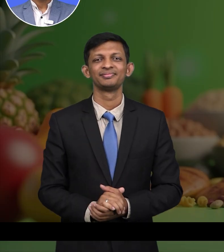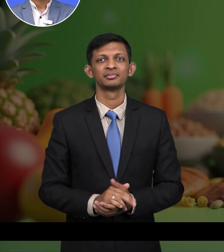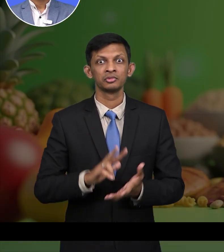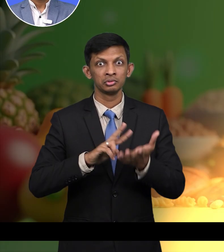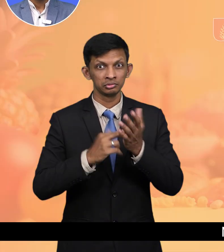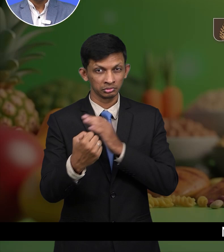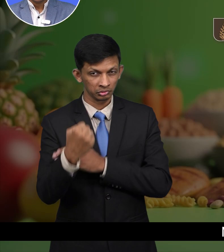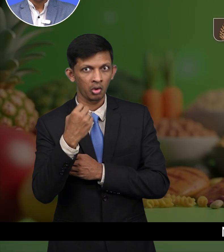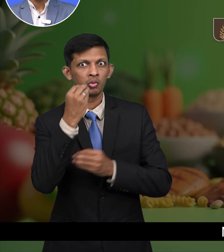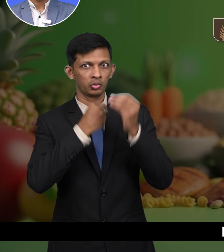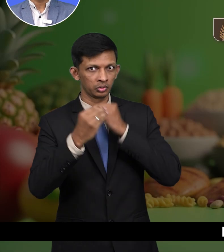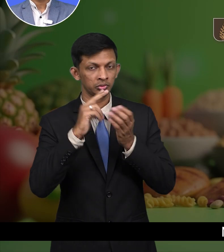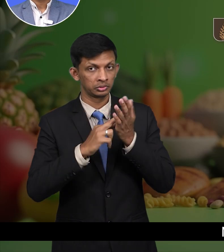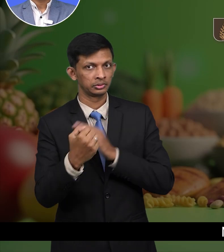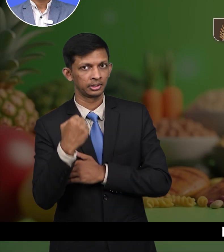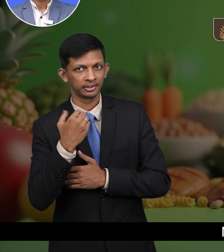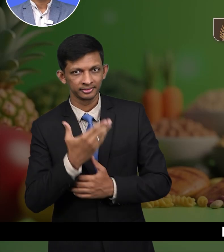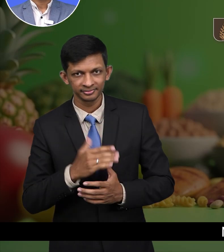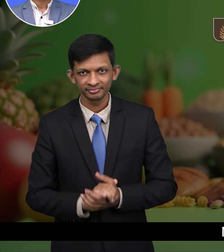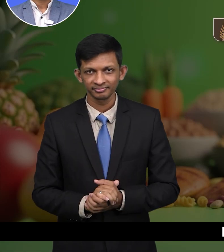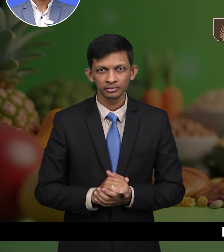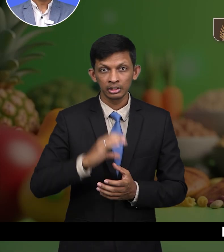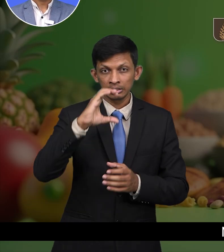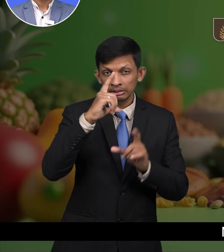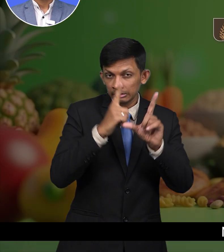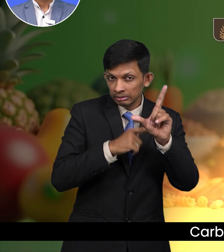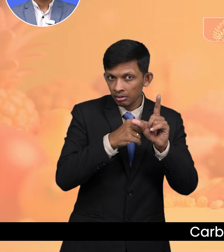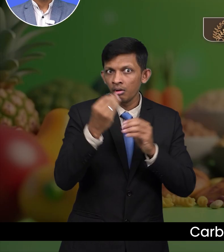Keywords: nutritious food,